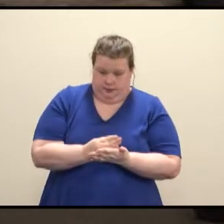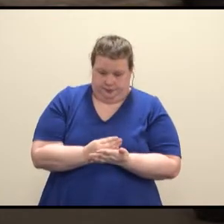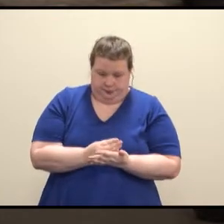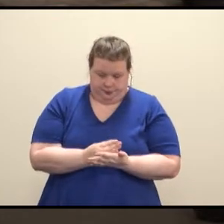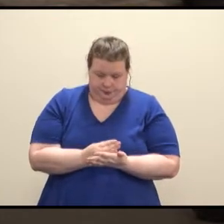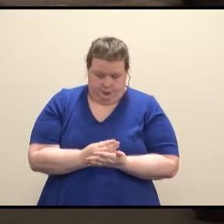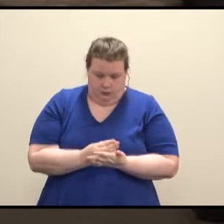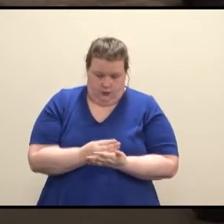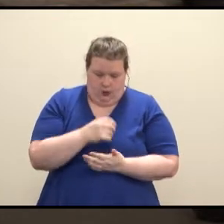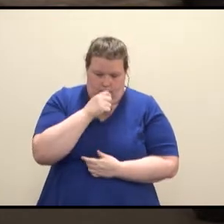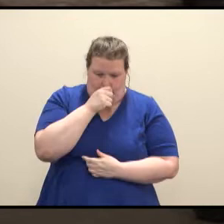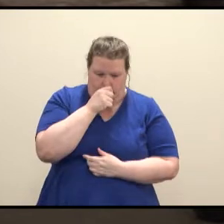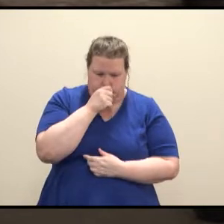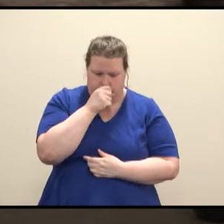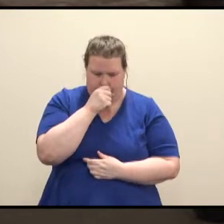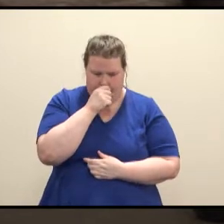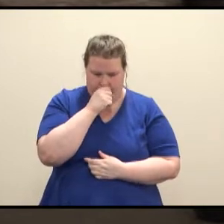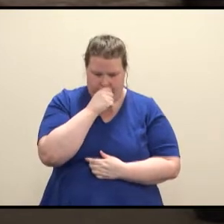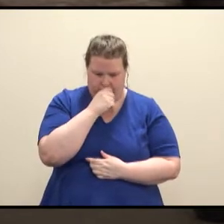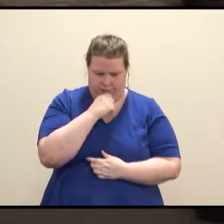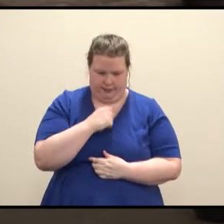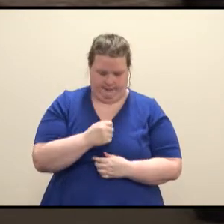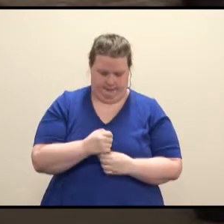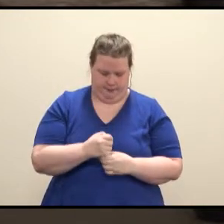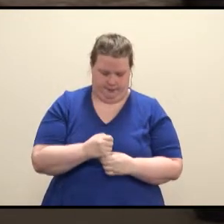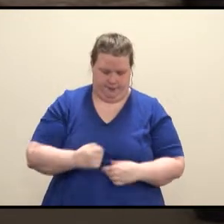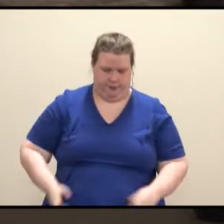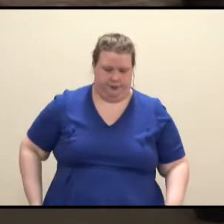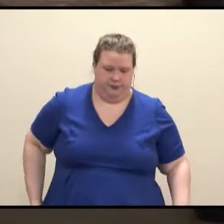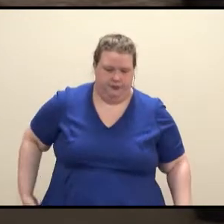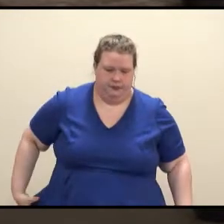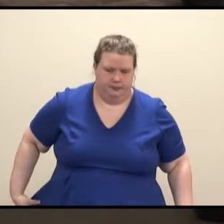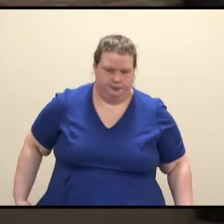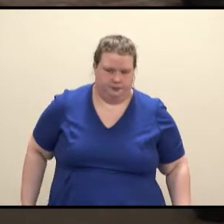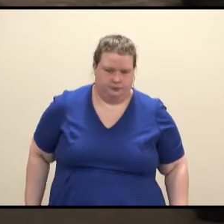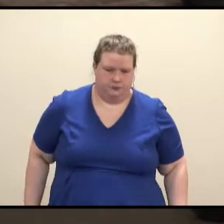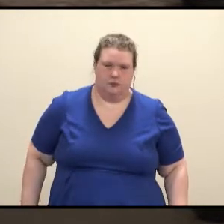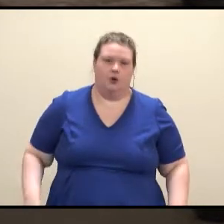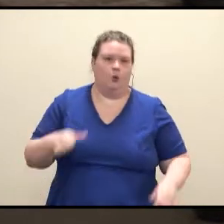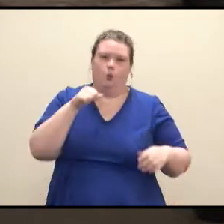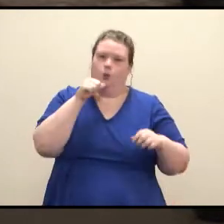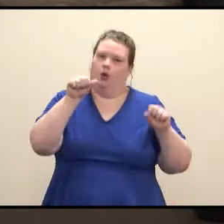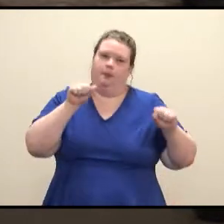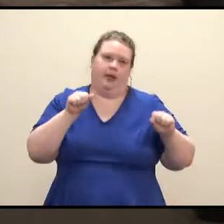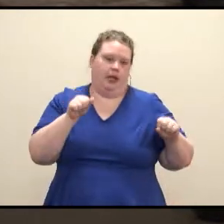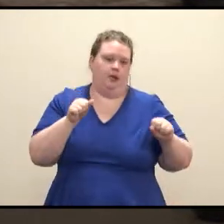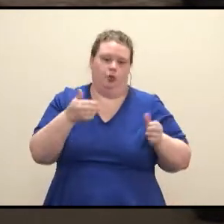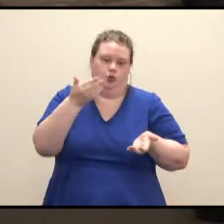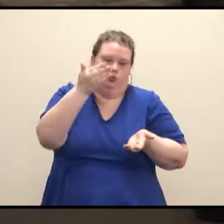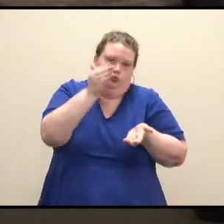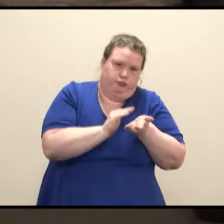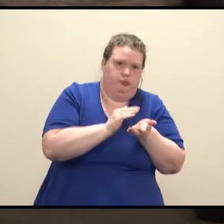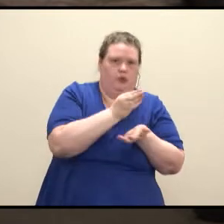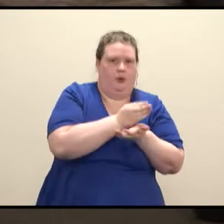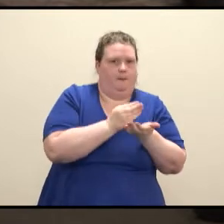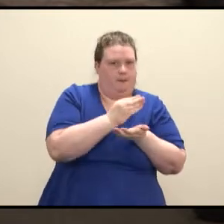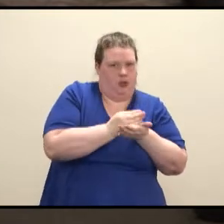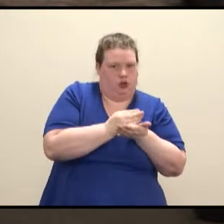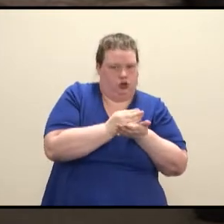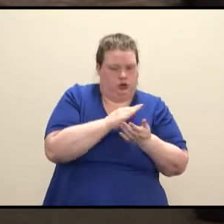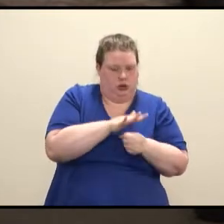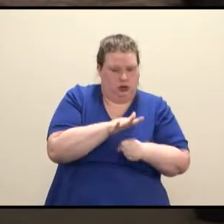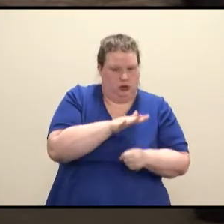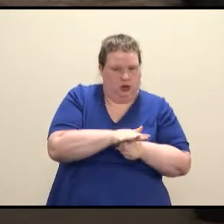cut everything we need to get to where we need to, because I'm hoping that my numbers are still very